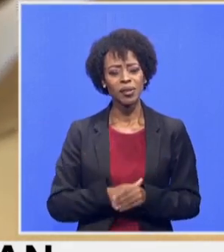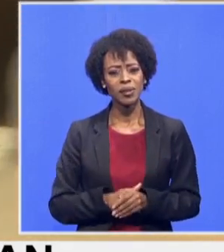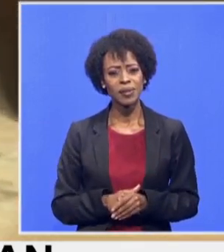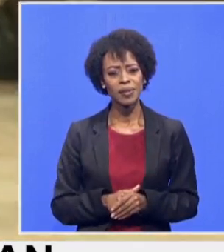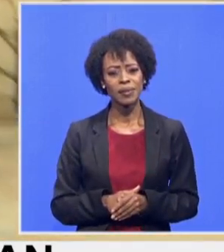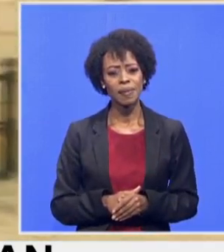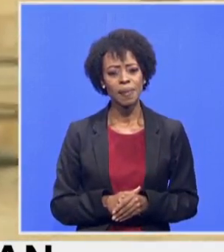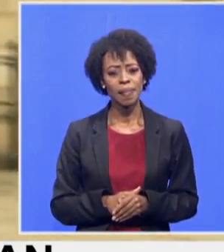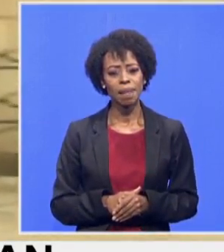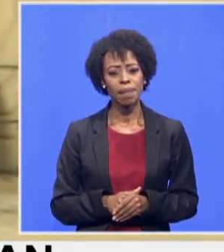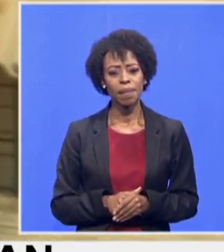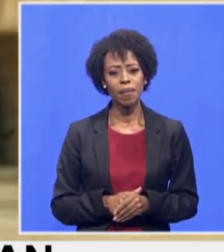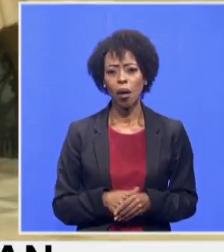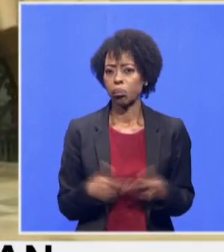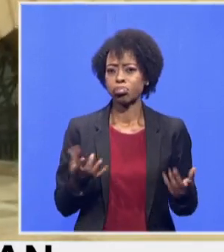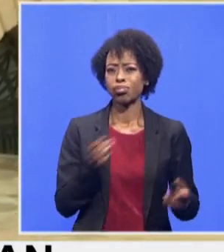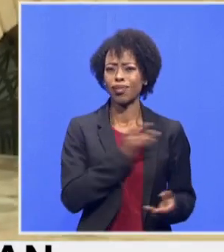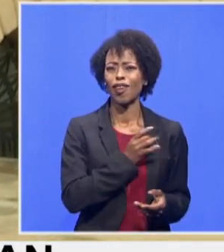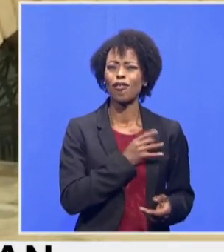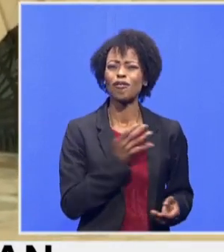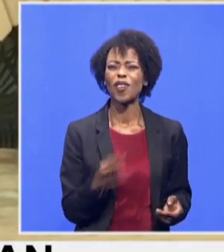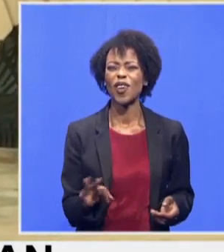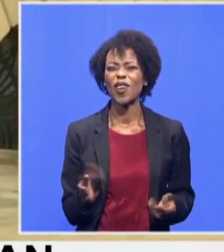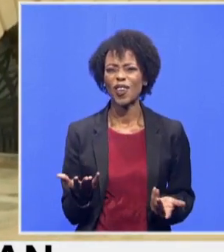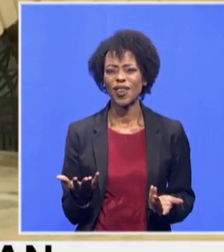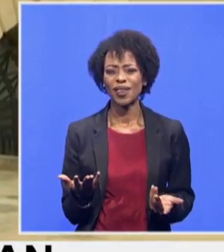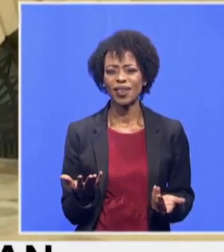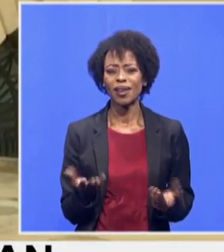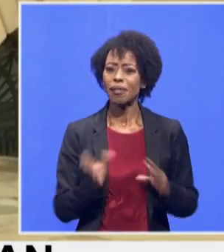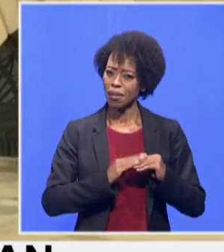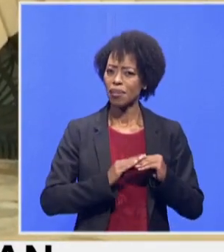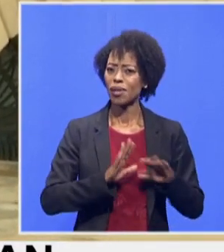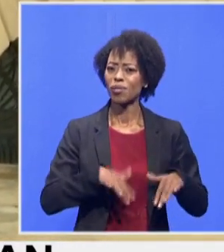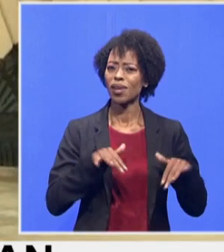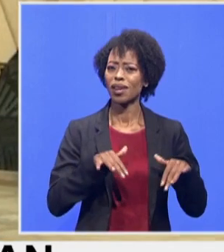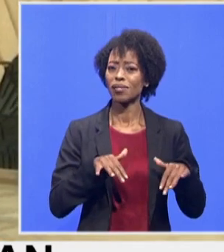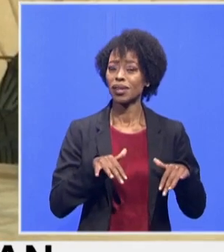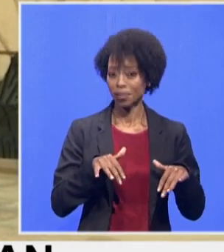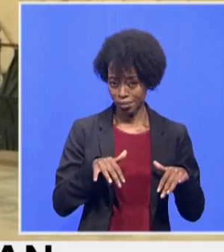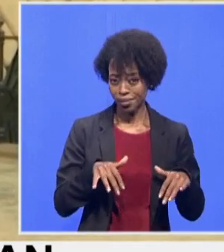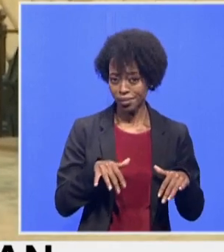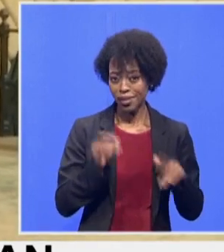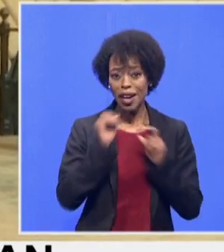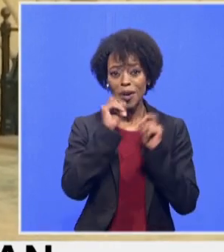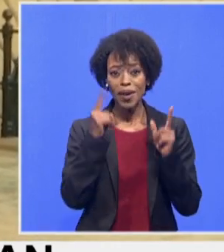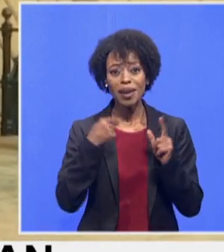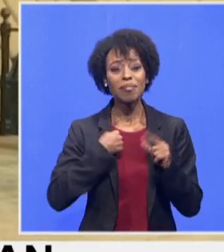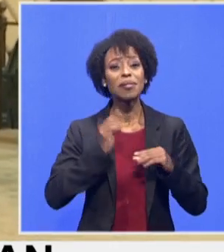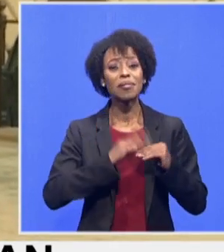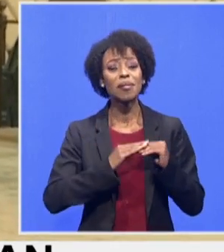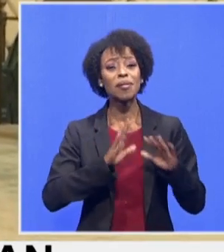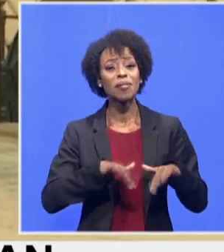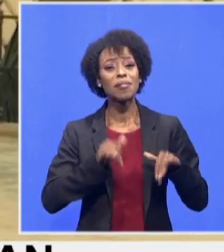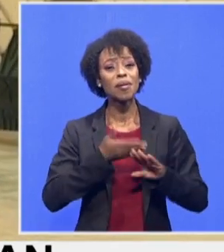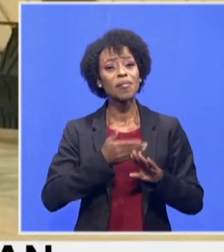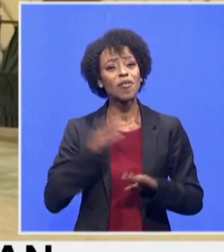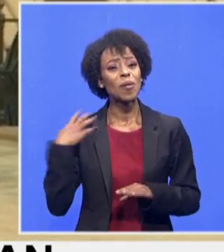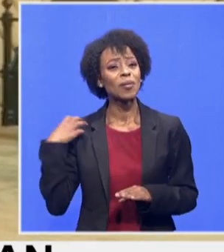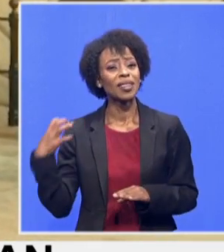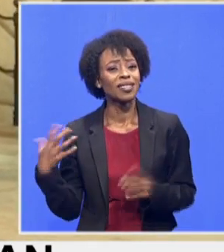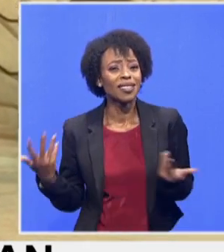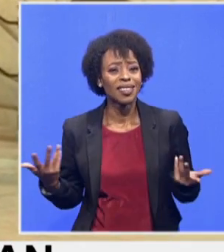the week? Why should I be scared? I'm a member of Parliament, by the way, and I was a member of Parliament before I'm a